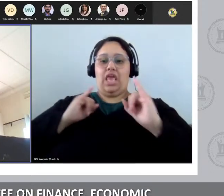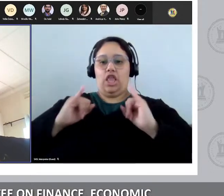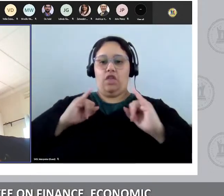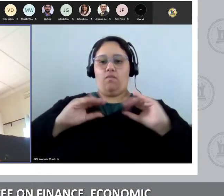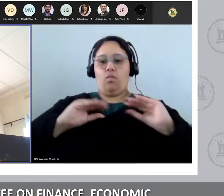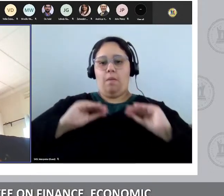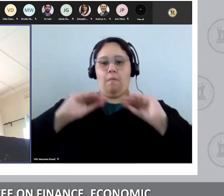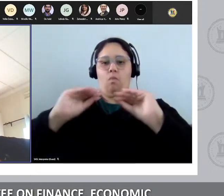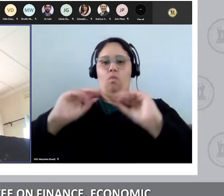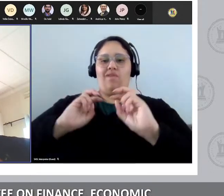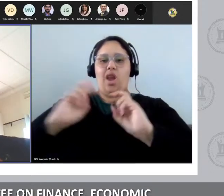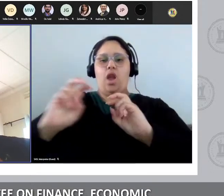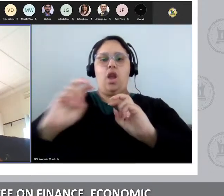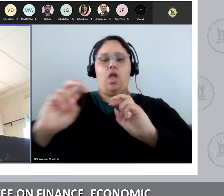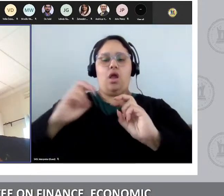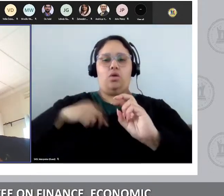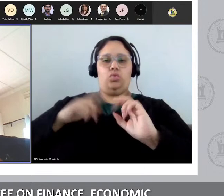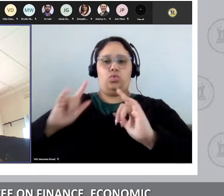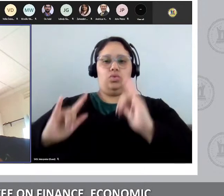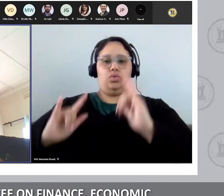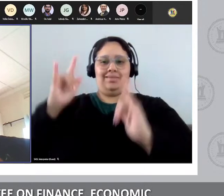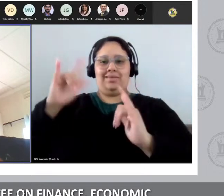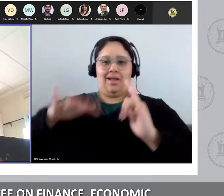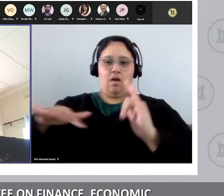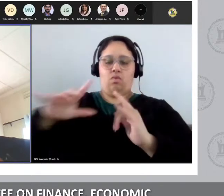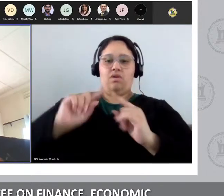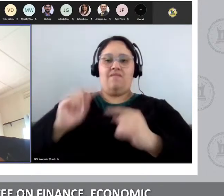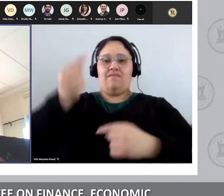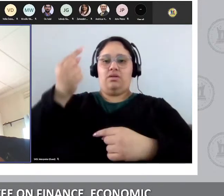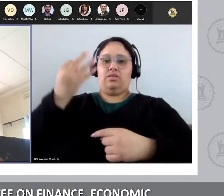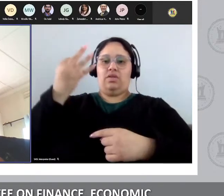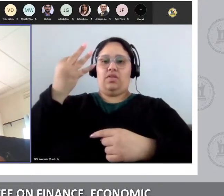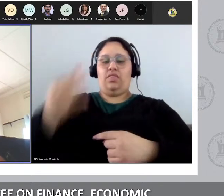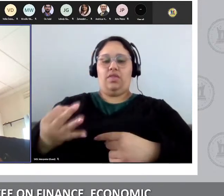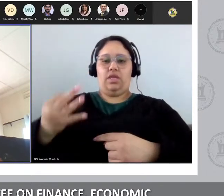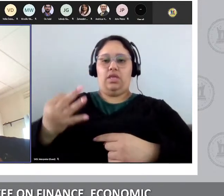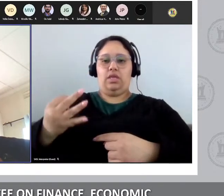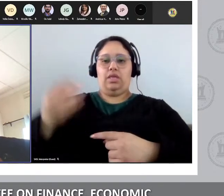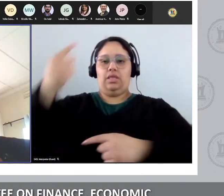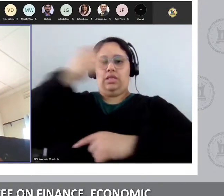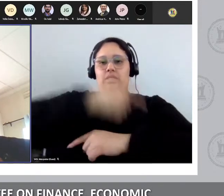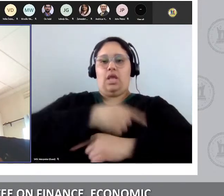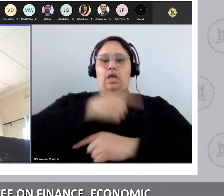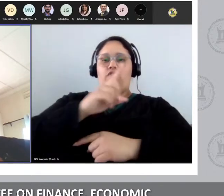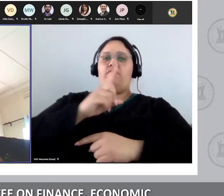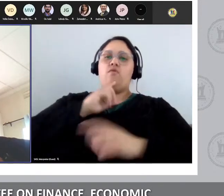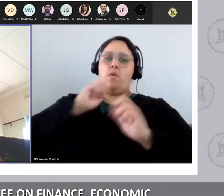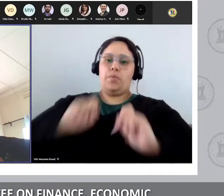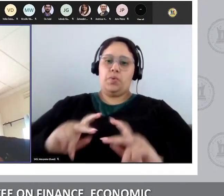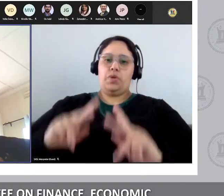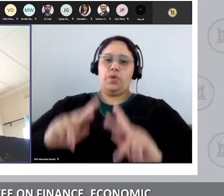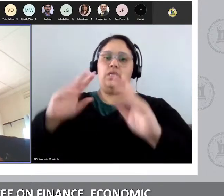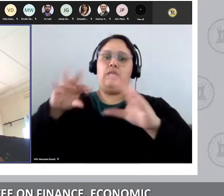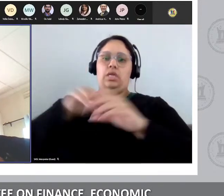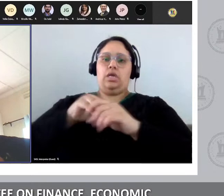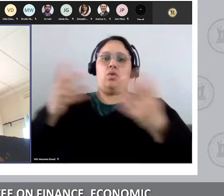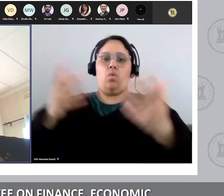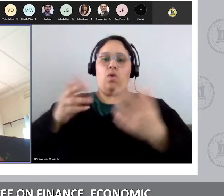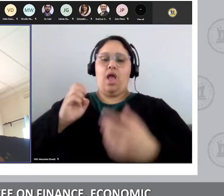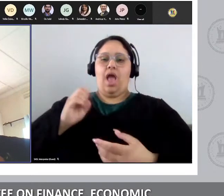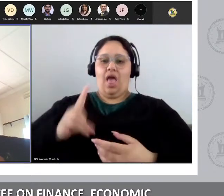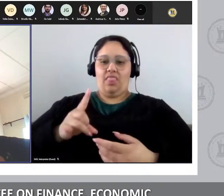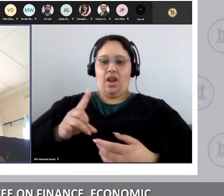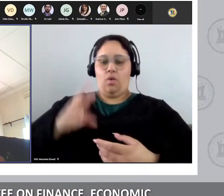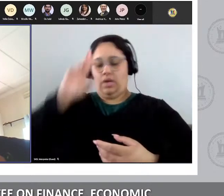it closer to the townships. Our first 3 days of 1,000 opportunities was in Athlone,